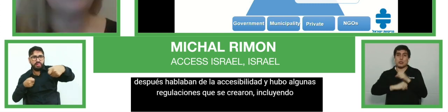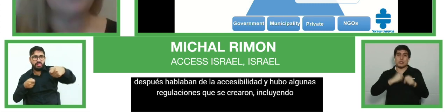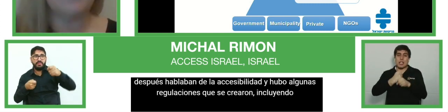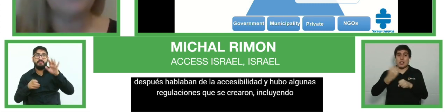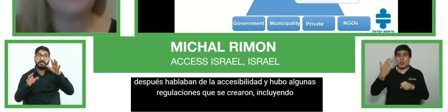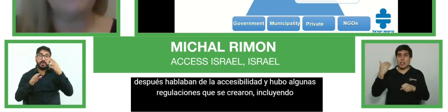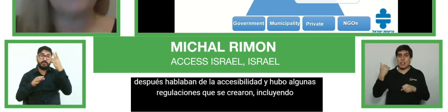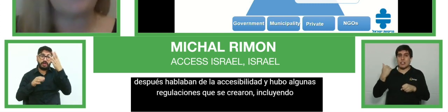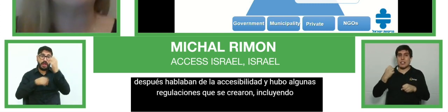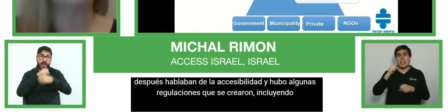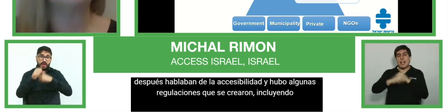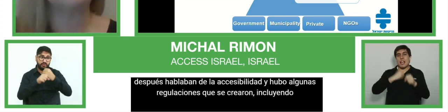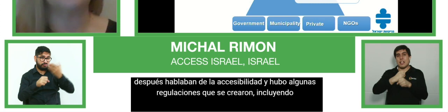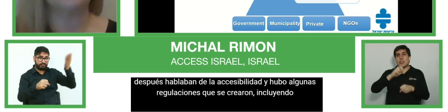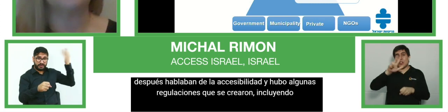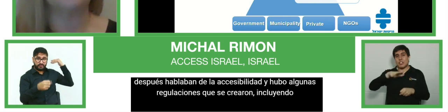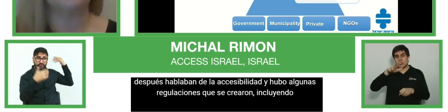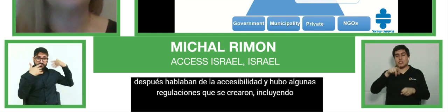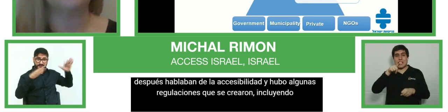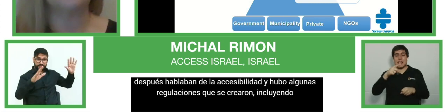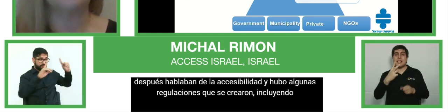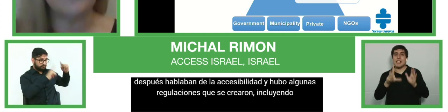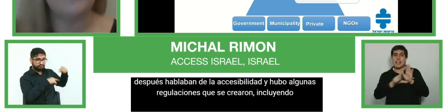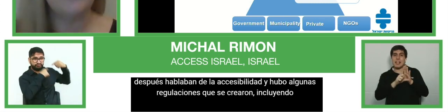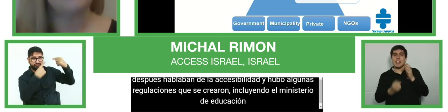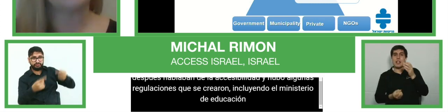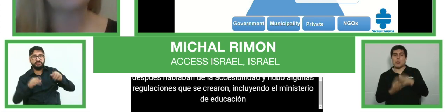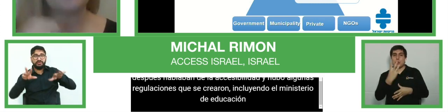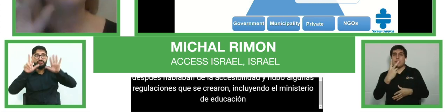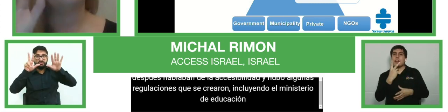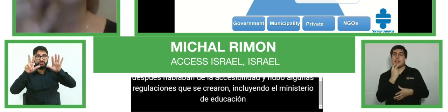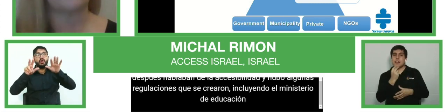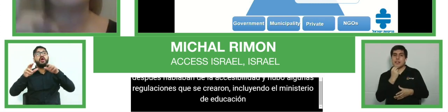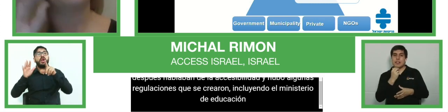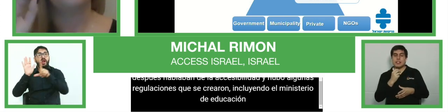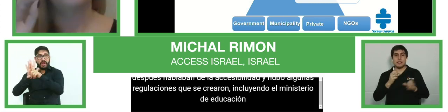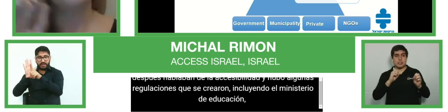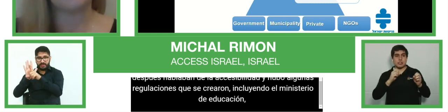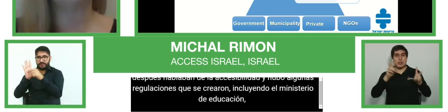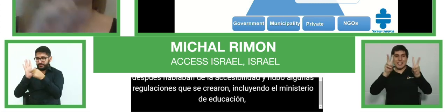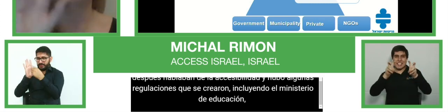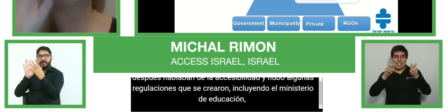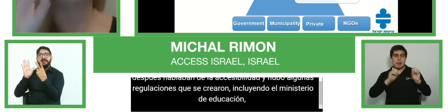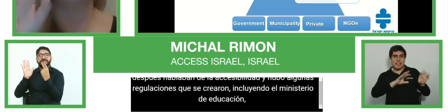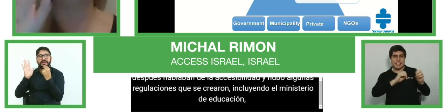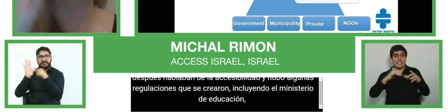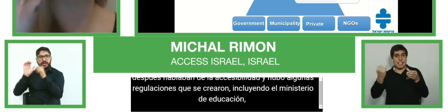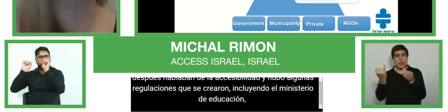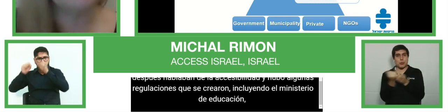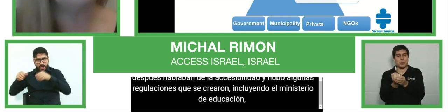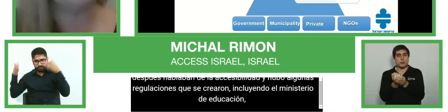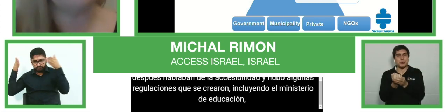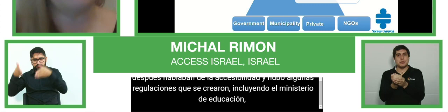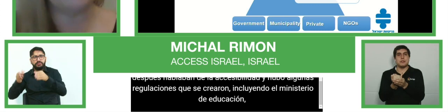education, coming from not the disability of the child with a disability, but rather from the